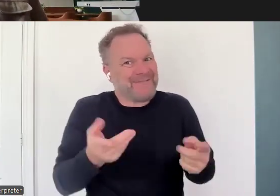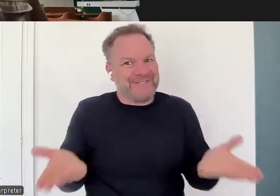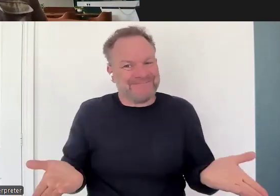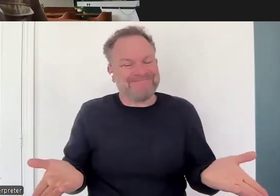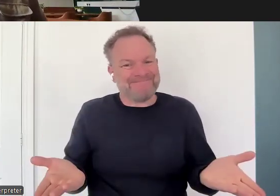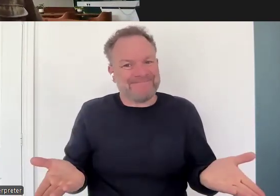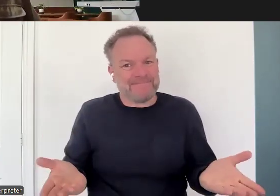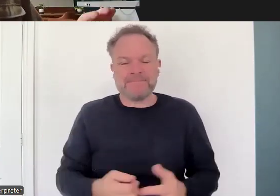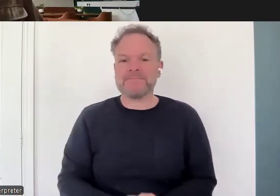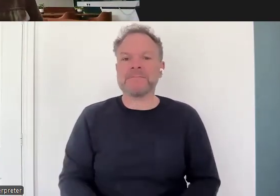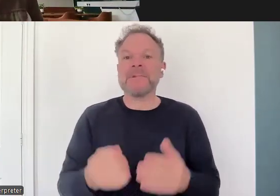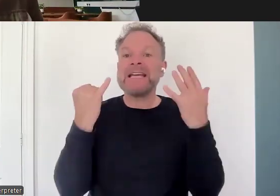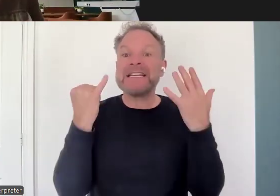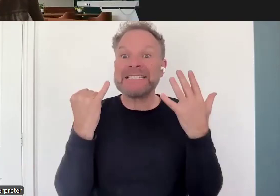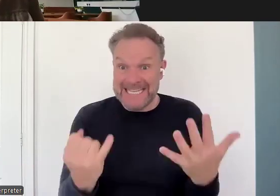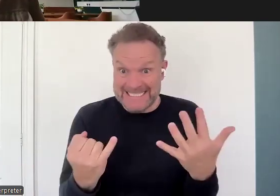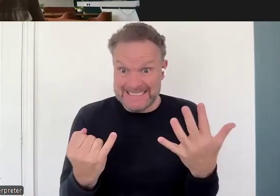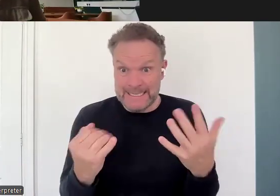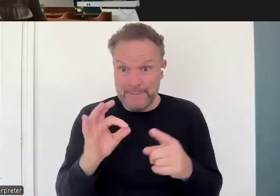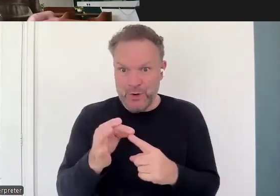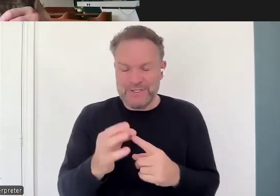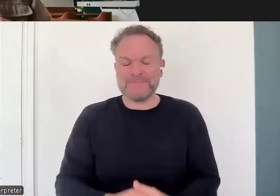The sixth point, making sure I don't lose count,